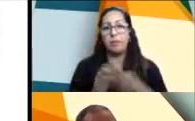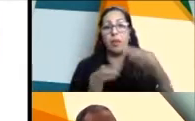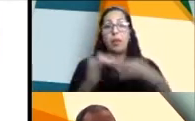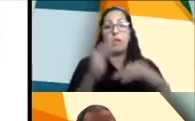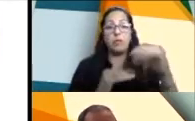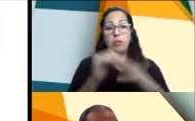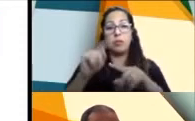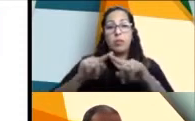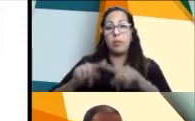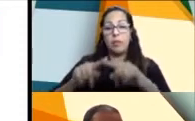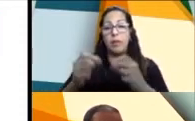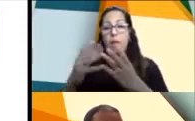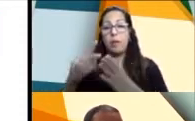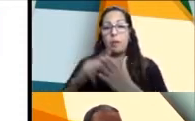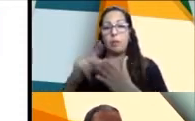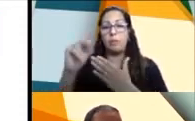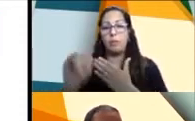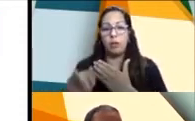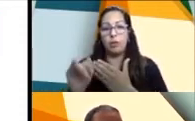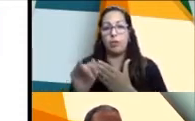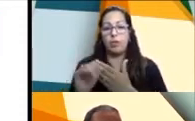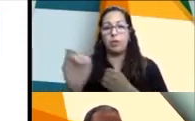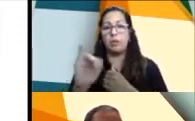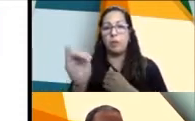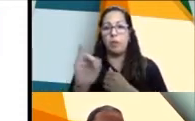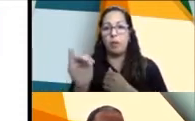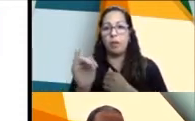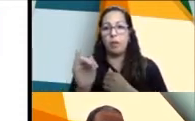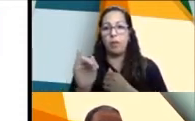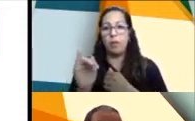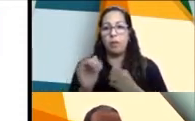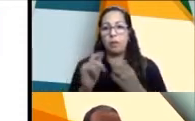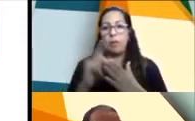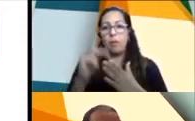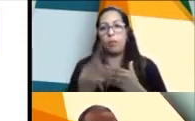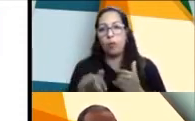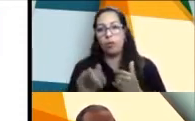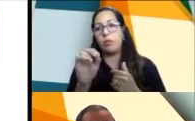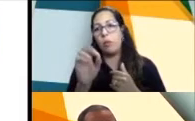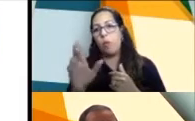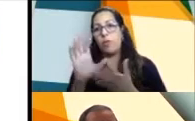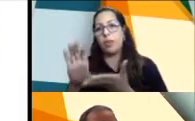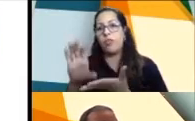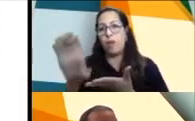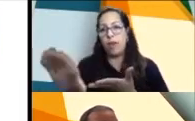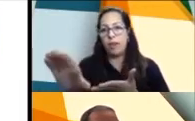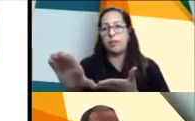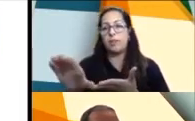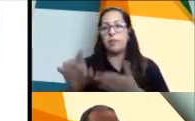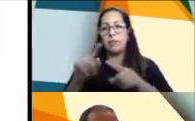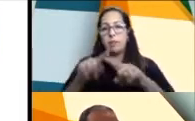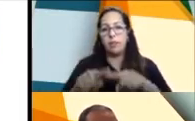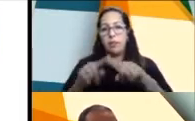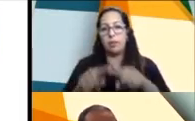of projects, and the closure of the project or the grant is gonna be driven by the number